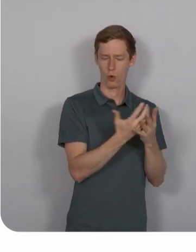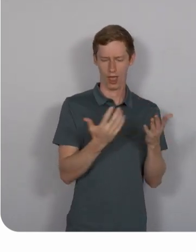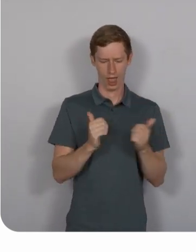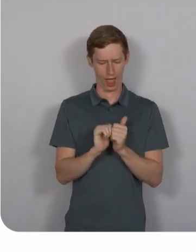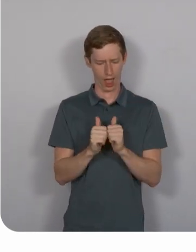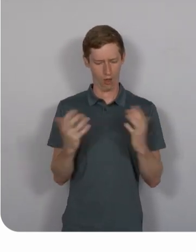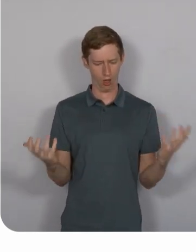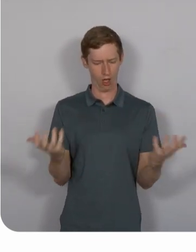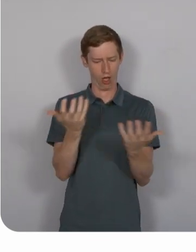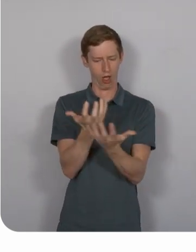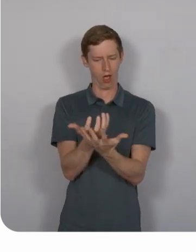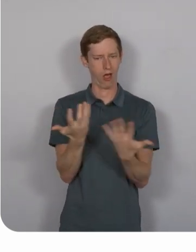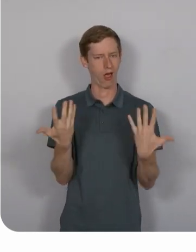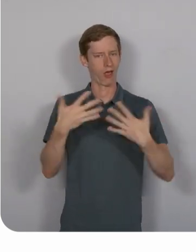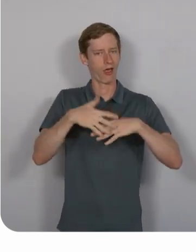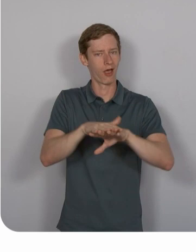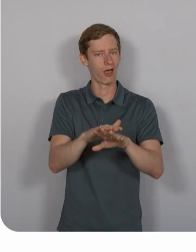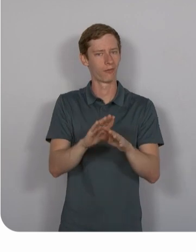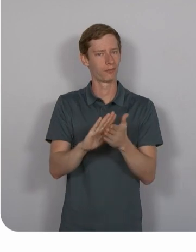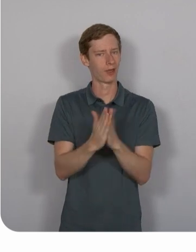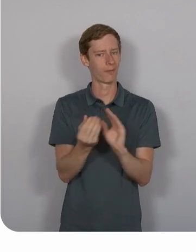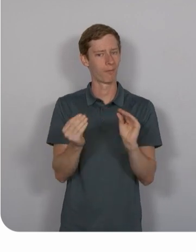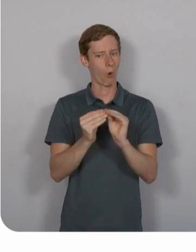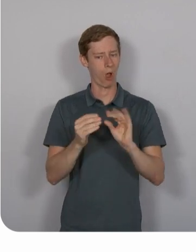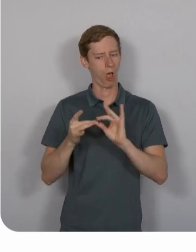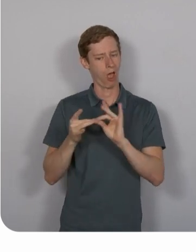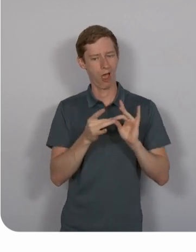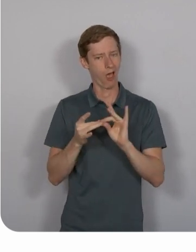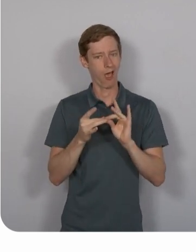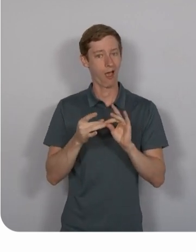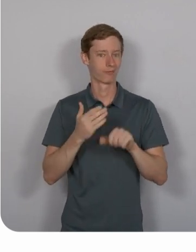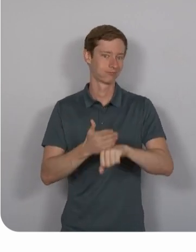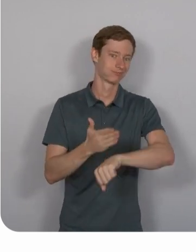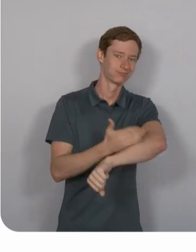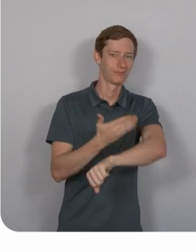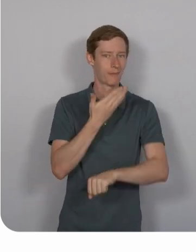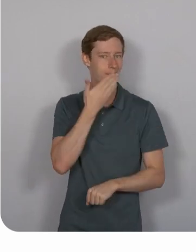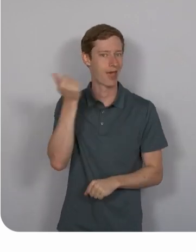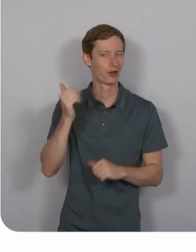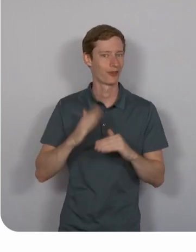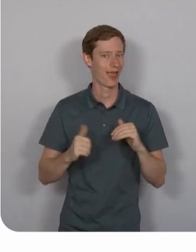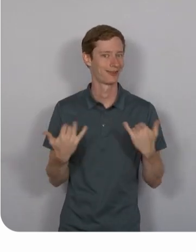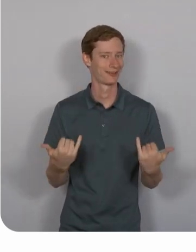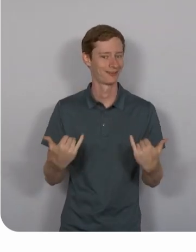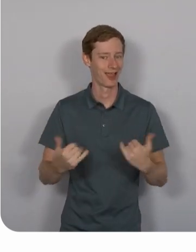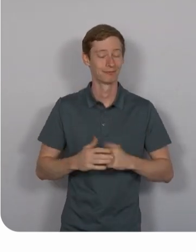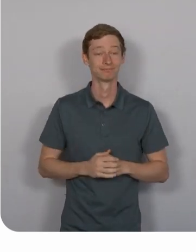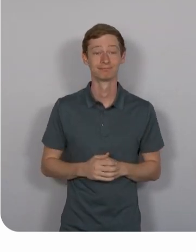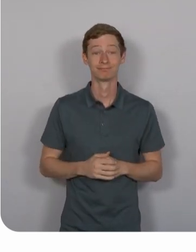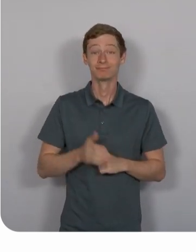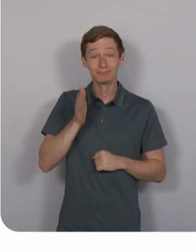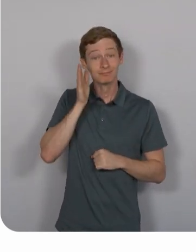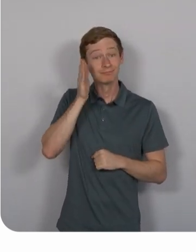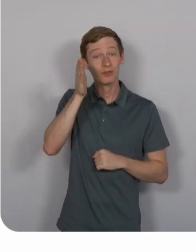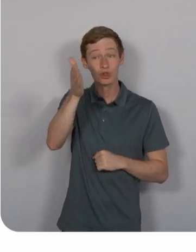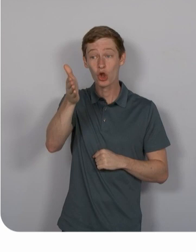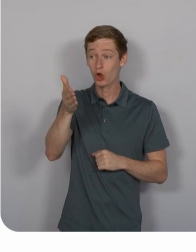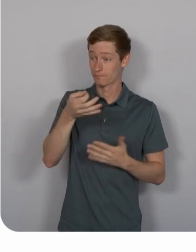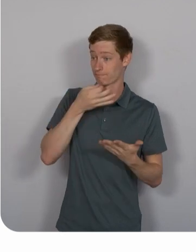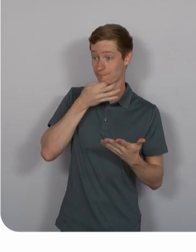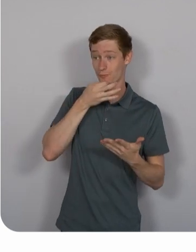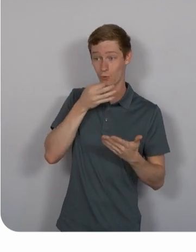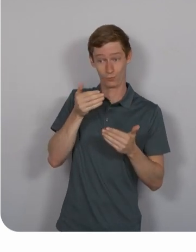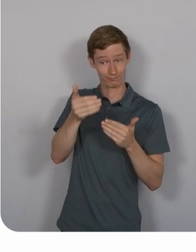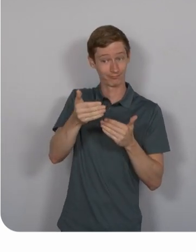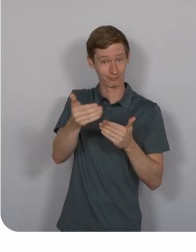more coherent and just better than anything that we have today? Now, in the future, I think not too far from now, you're going to walk